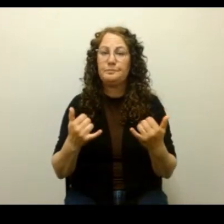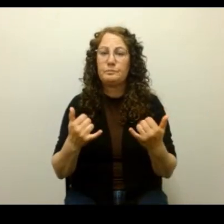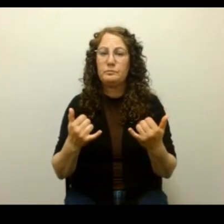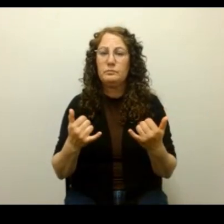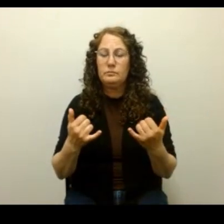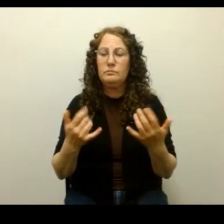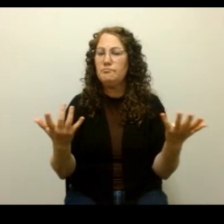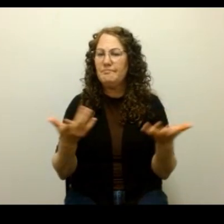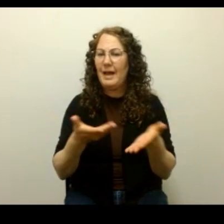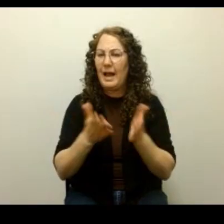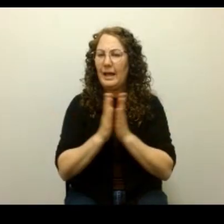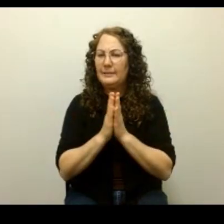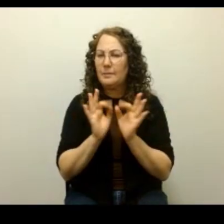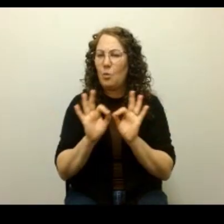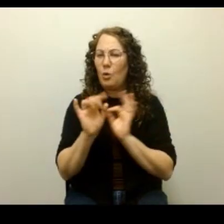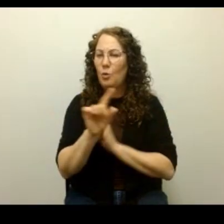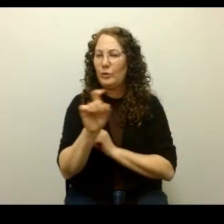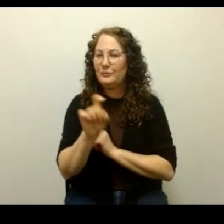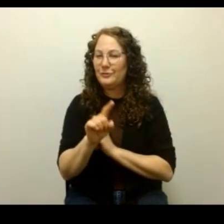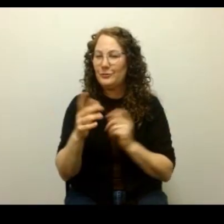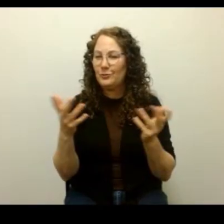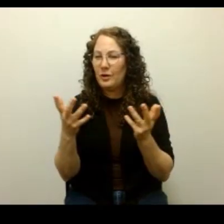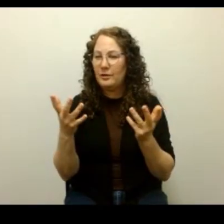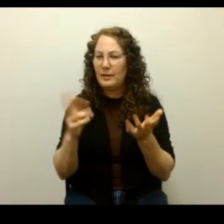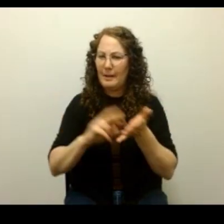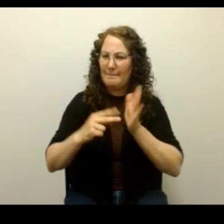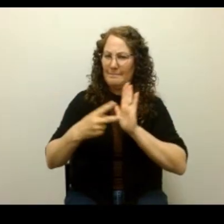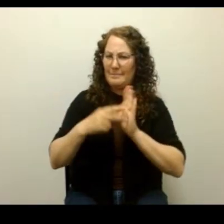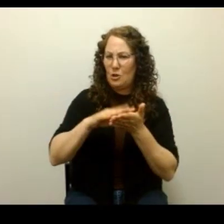pertinent question. What is learning?